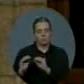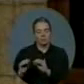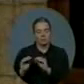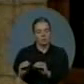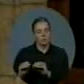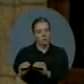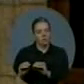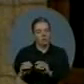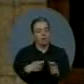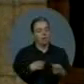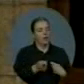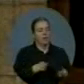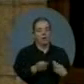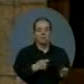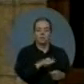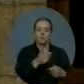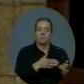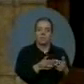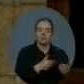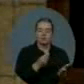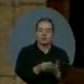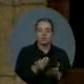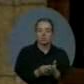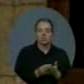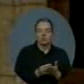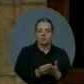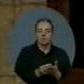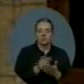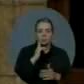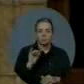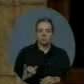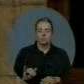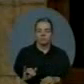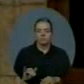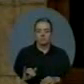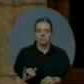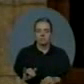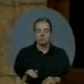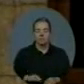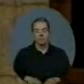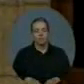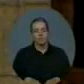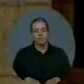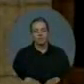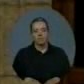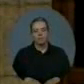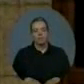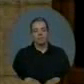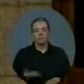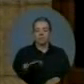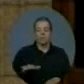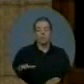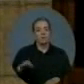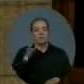money elsewhere? And would he be at least honest with the Canadian public and tell them that the children of Attawapiskat, like so many other Aboriginal children, simply aren't